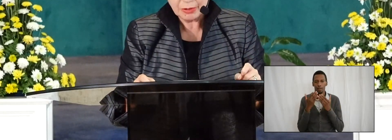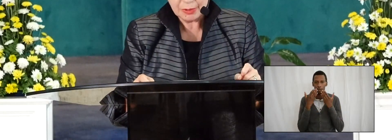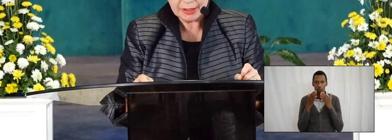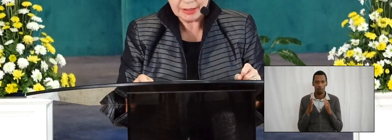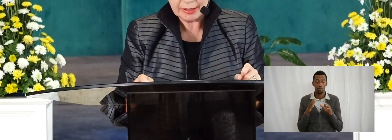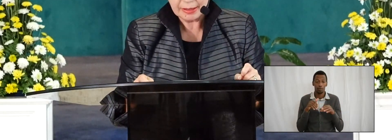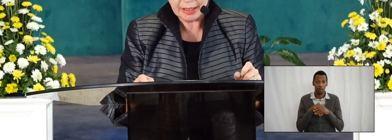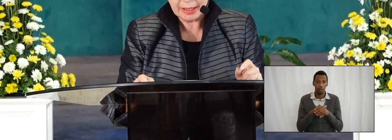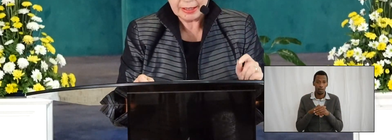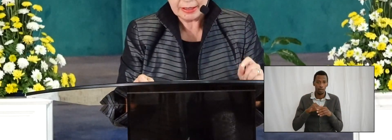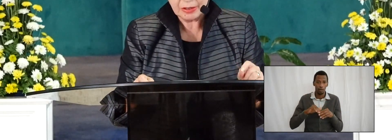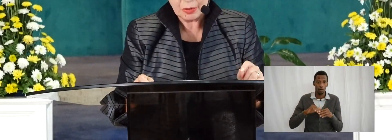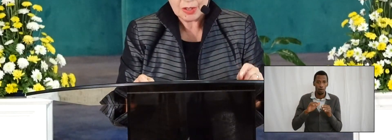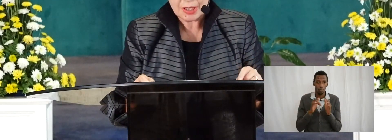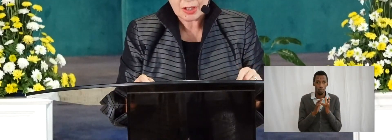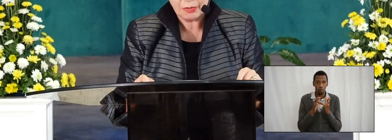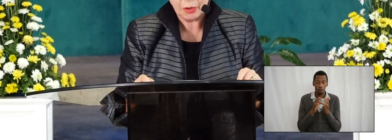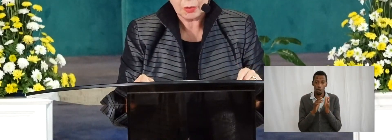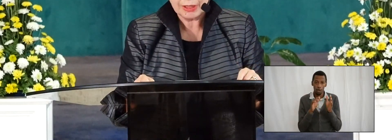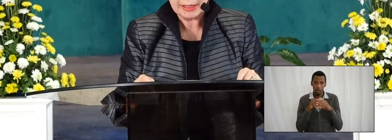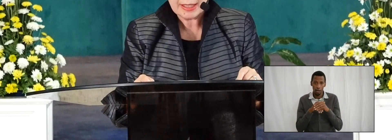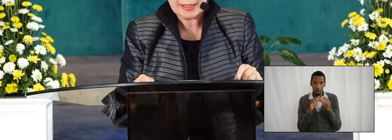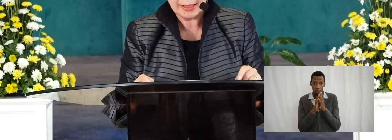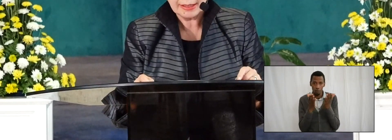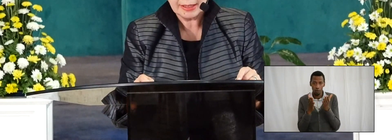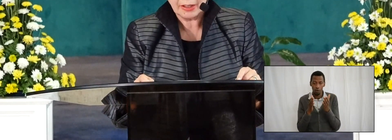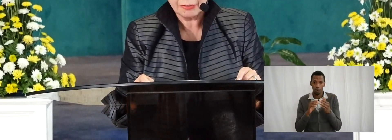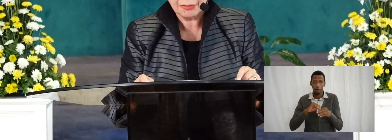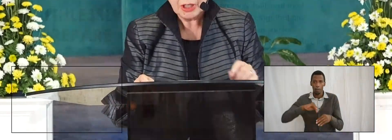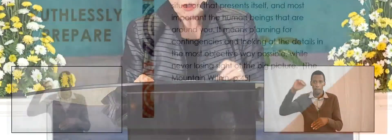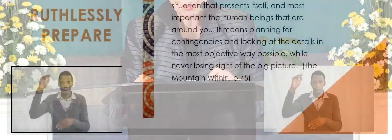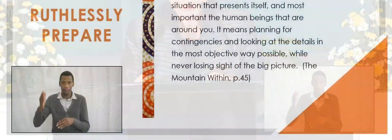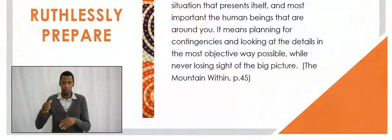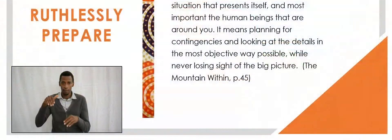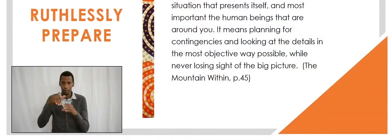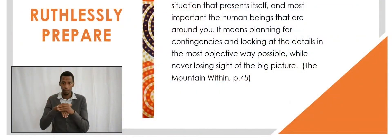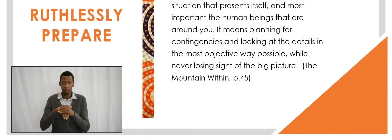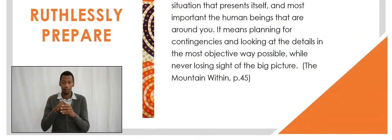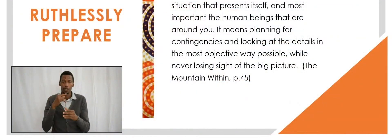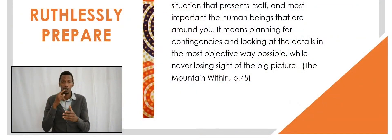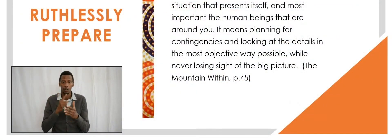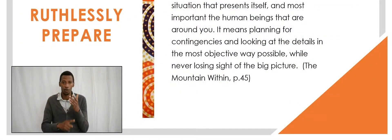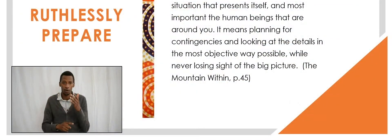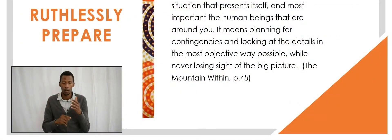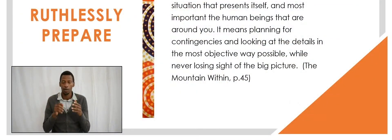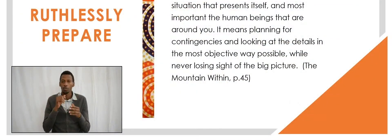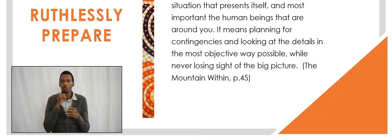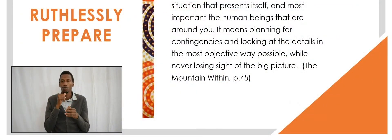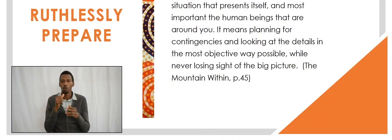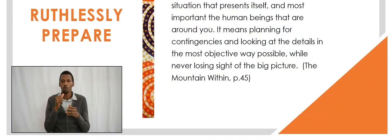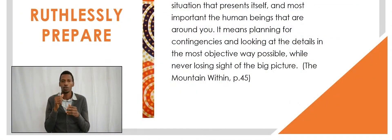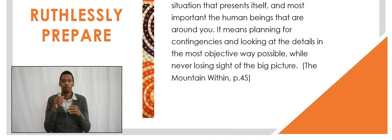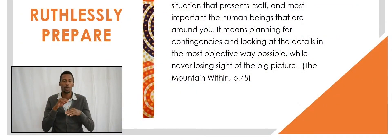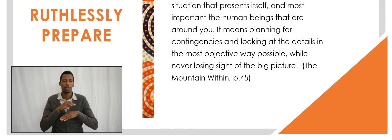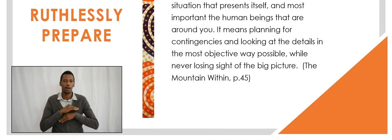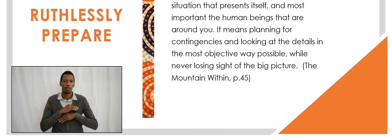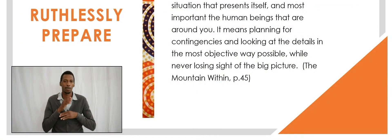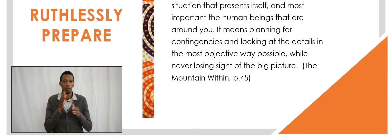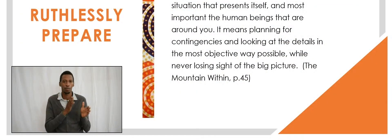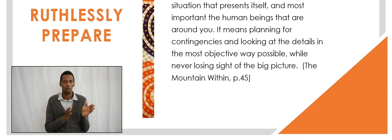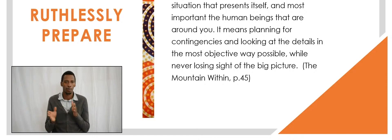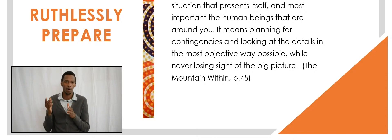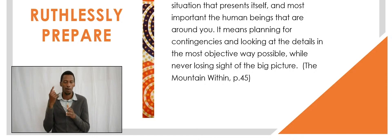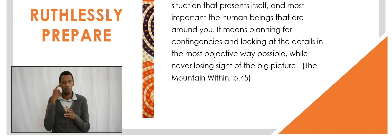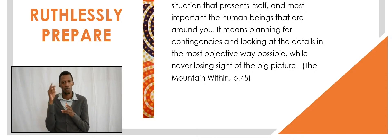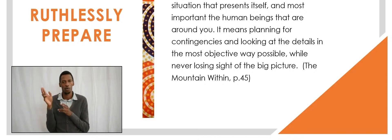The Mountain Within, I use this quote, "It is not enough to prepare for the obvious. Preparation